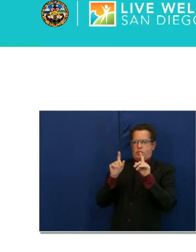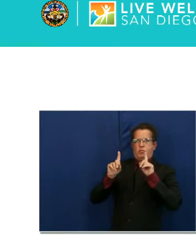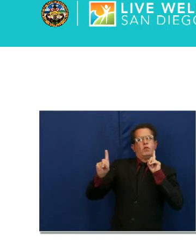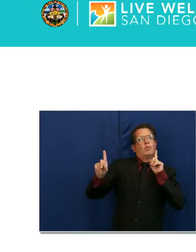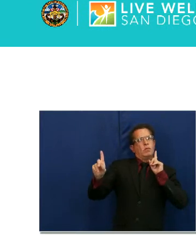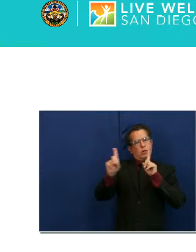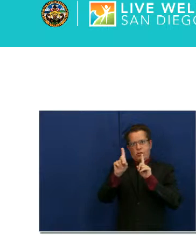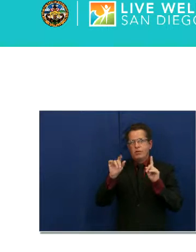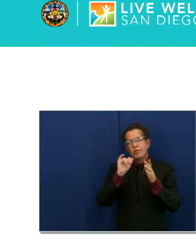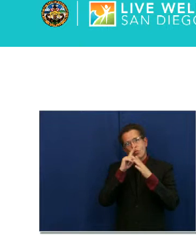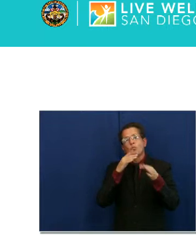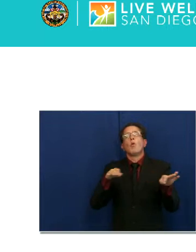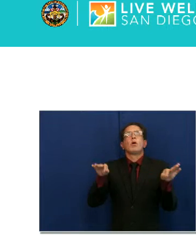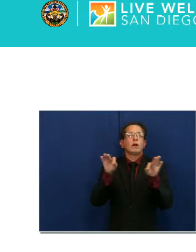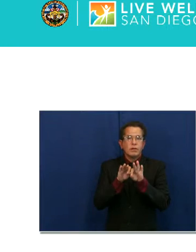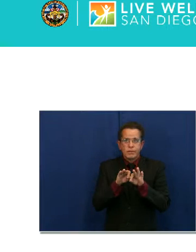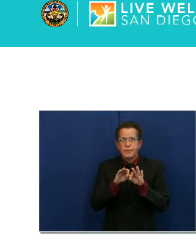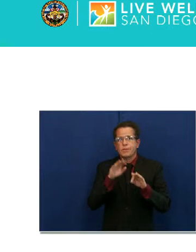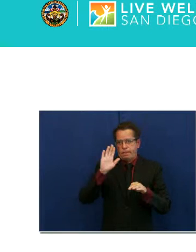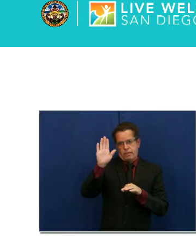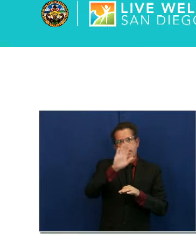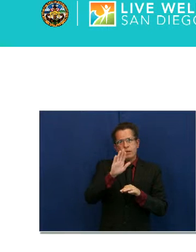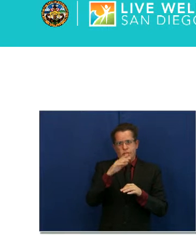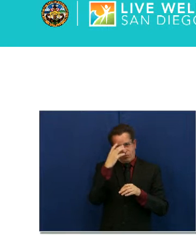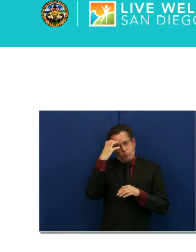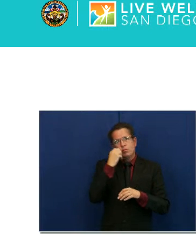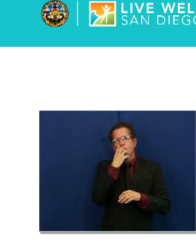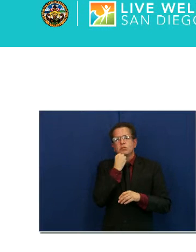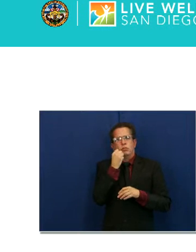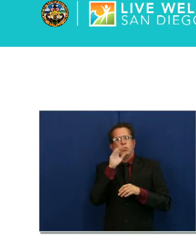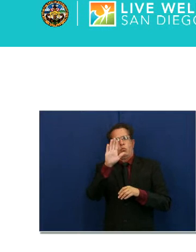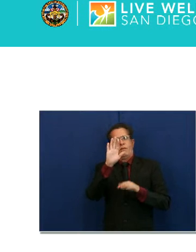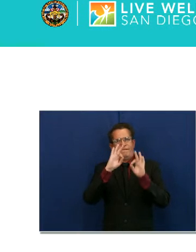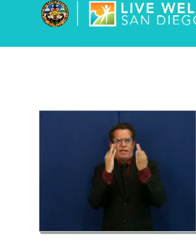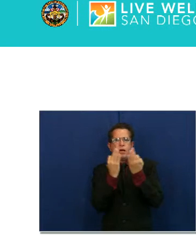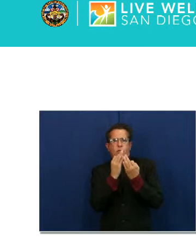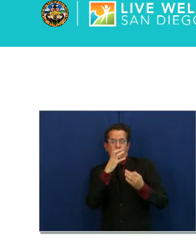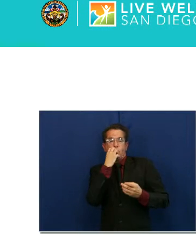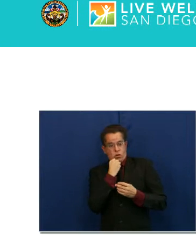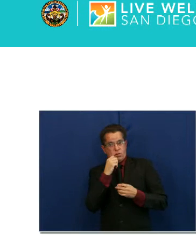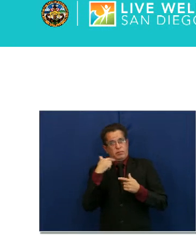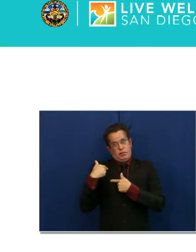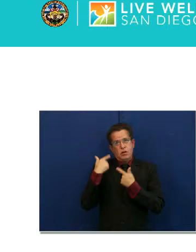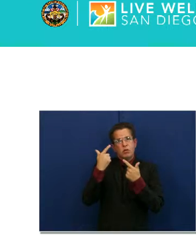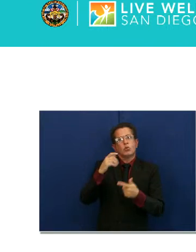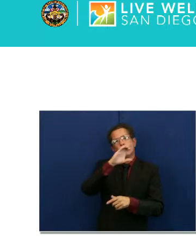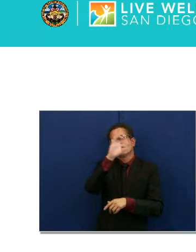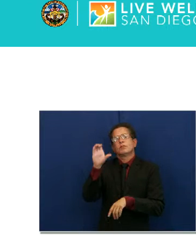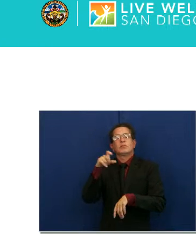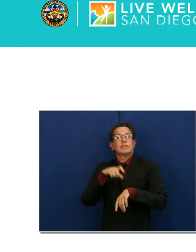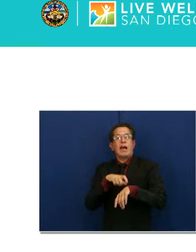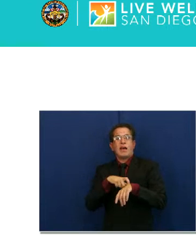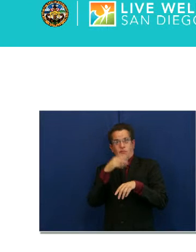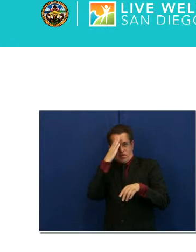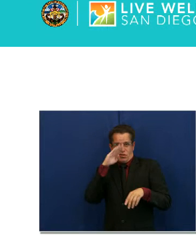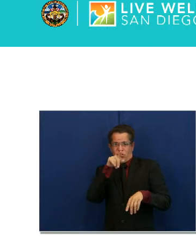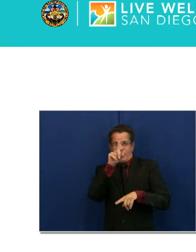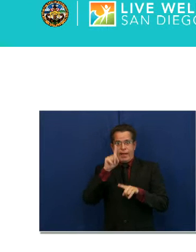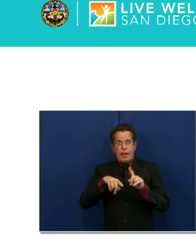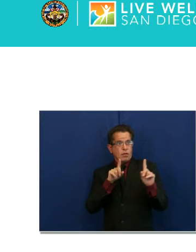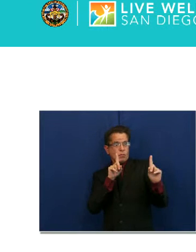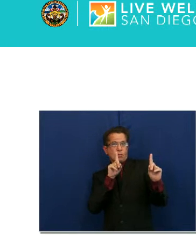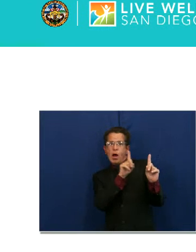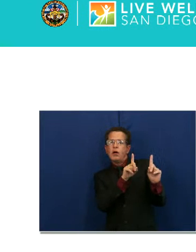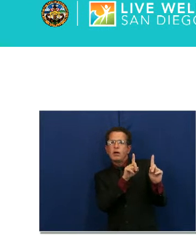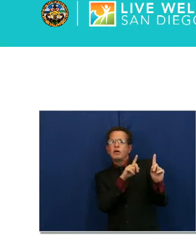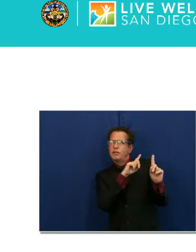do us a favor and remain connected with the important people in your lives over the holiday season, even if you cannot